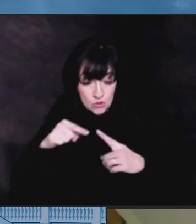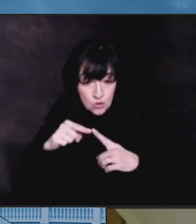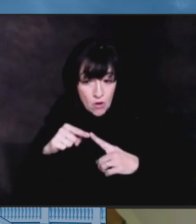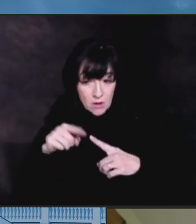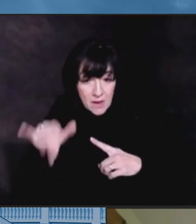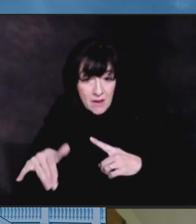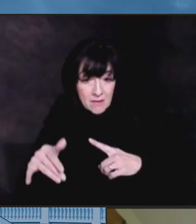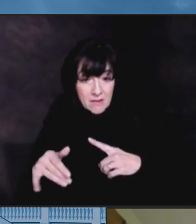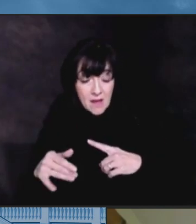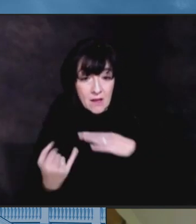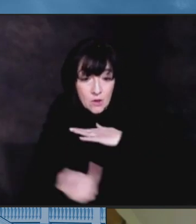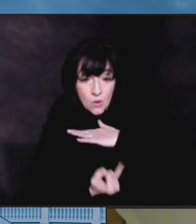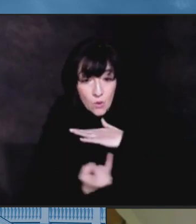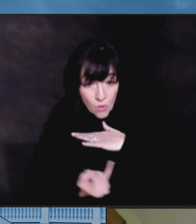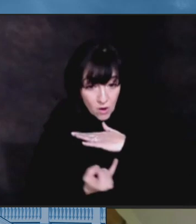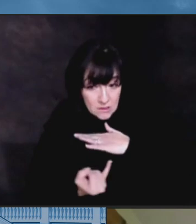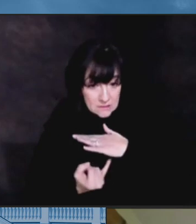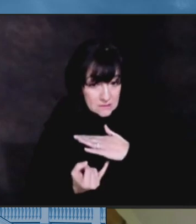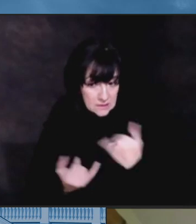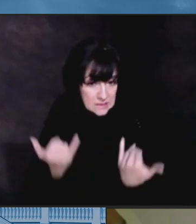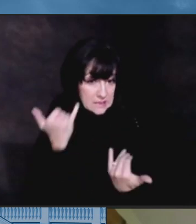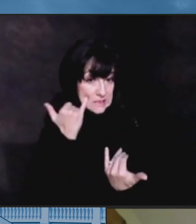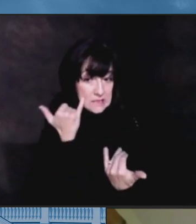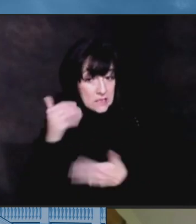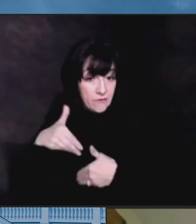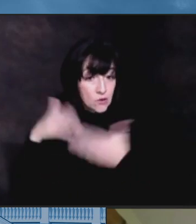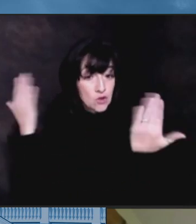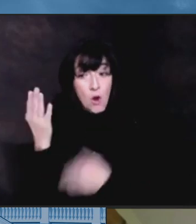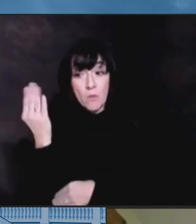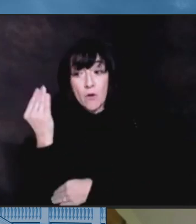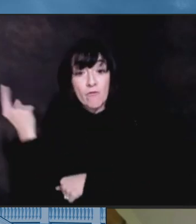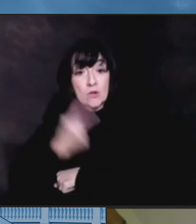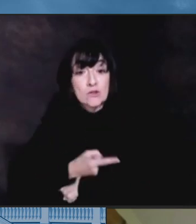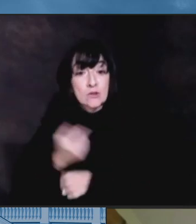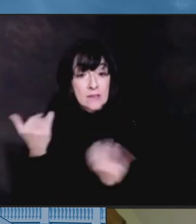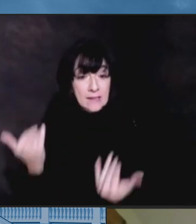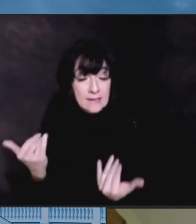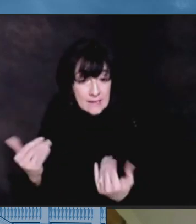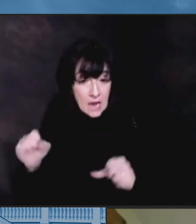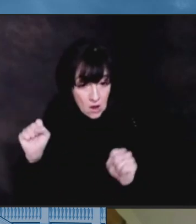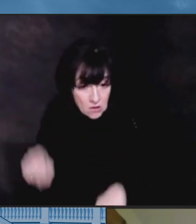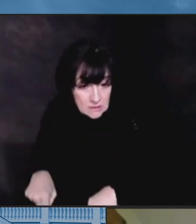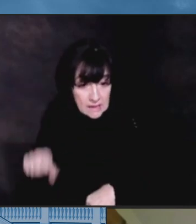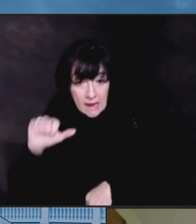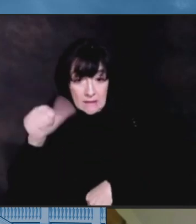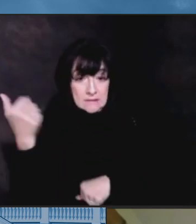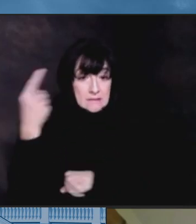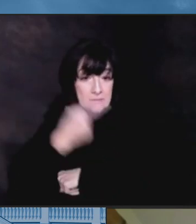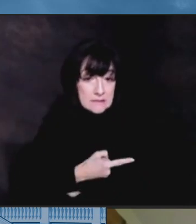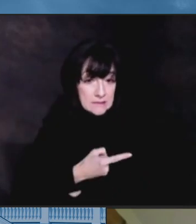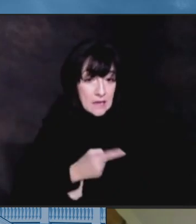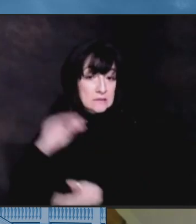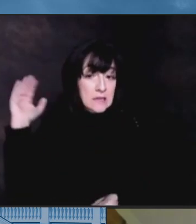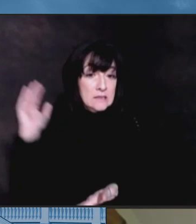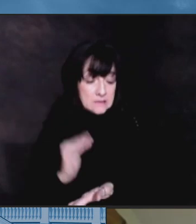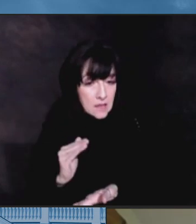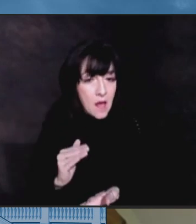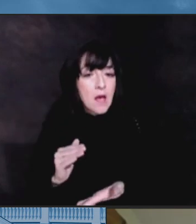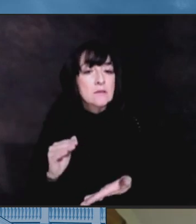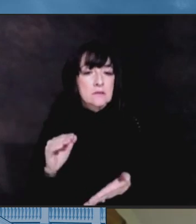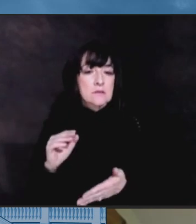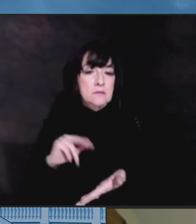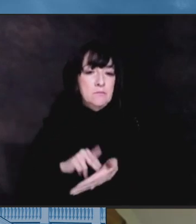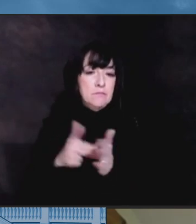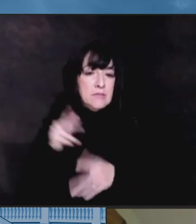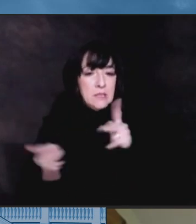help for some of those with minimal increased risk. So it's a number of